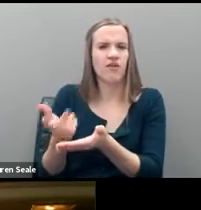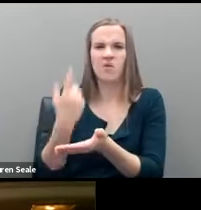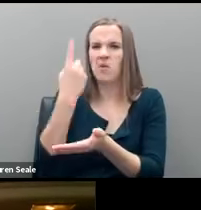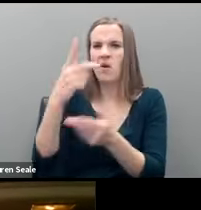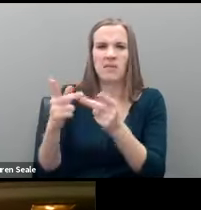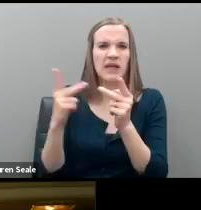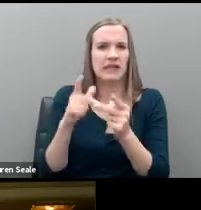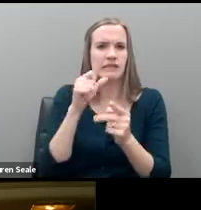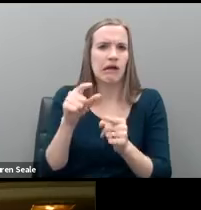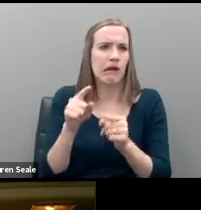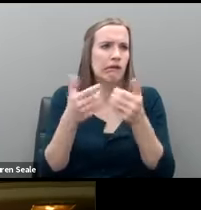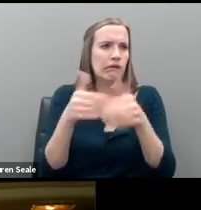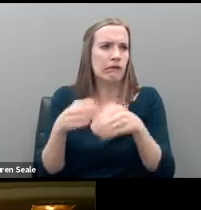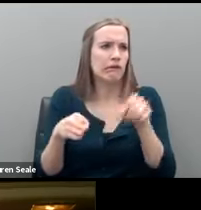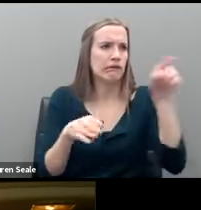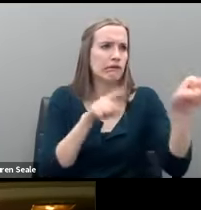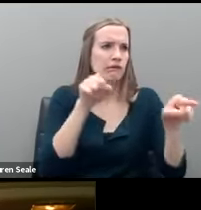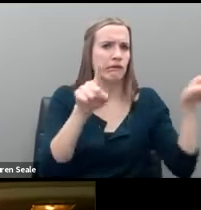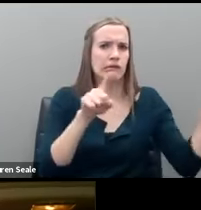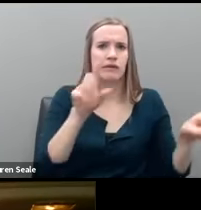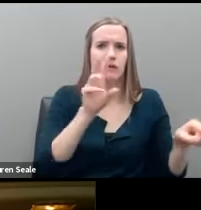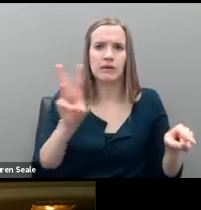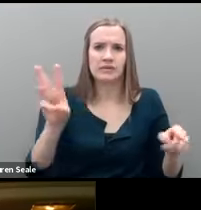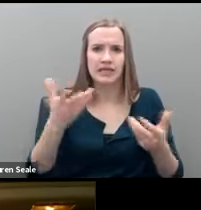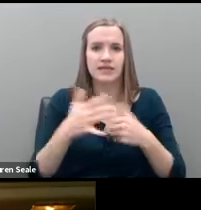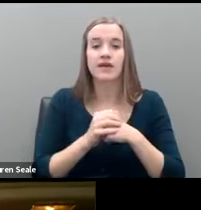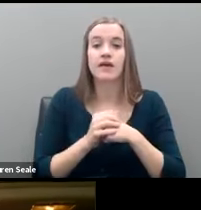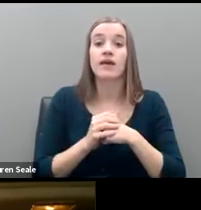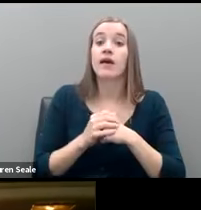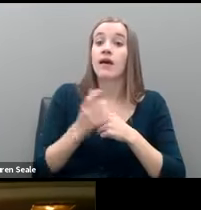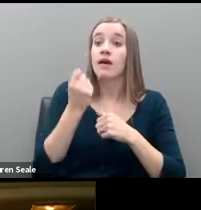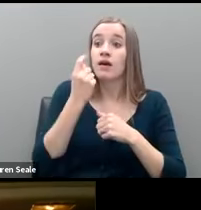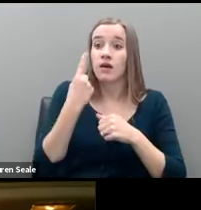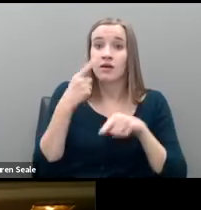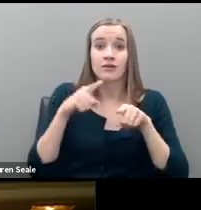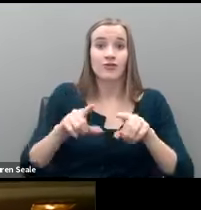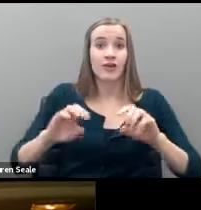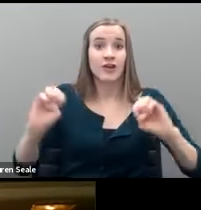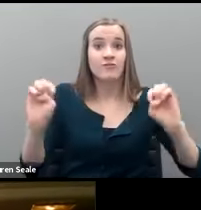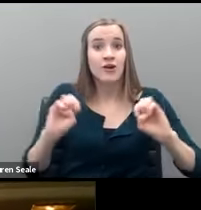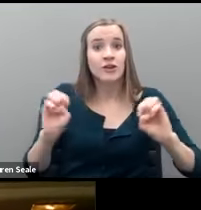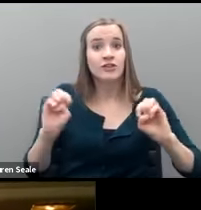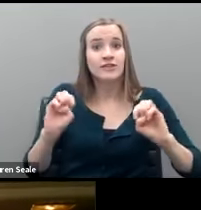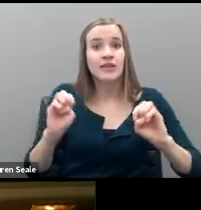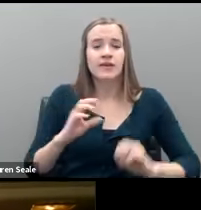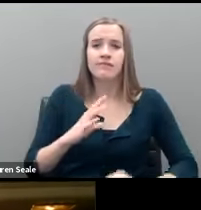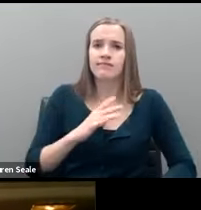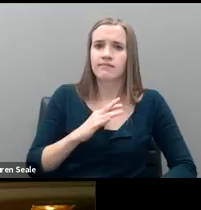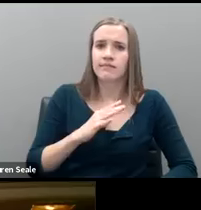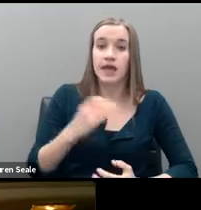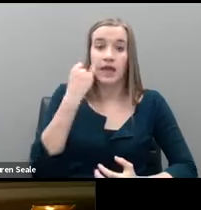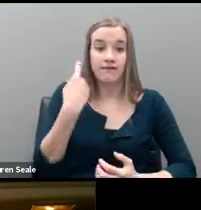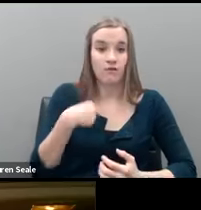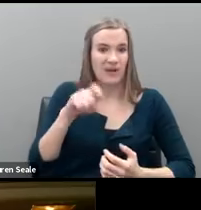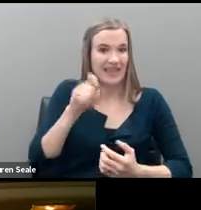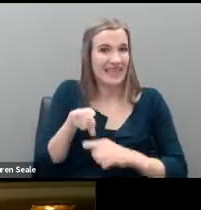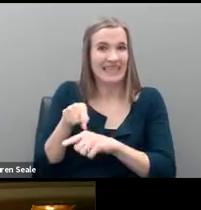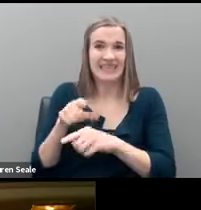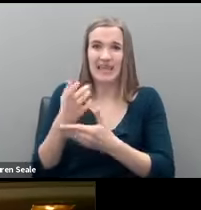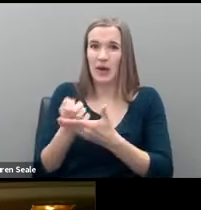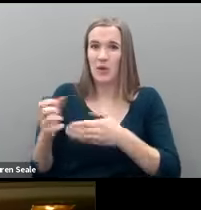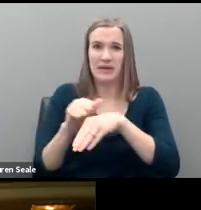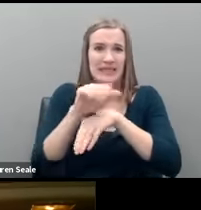if we have an emergency in one part of the state, we need to know where equipment is at so that we can look there and get that equipment shipped